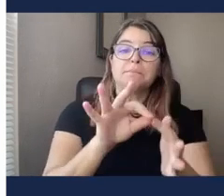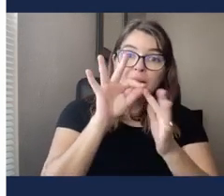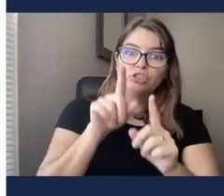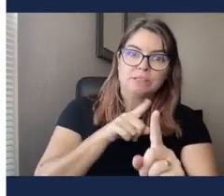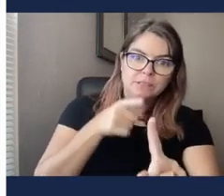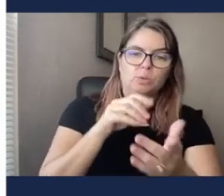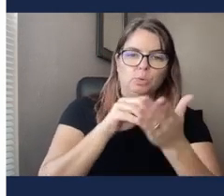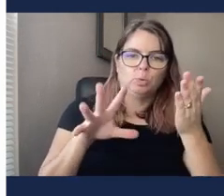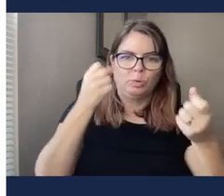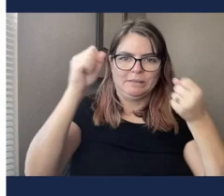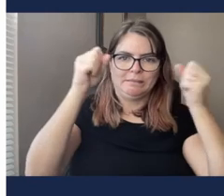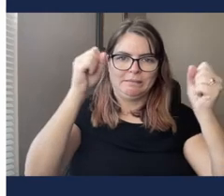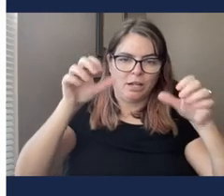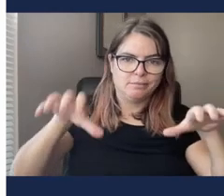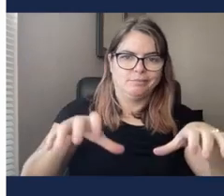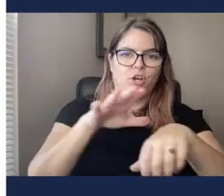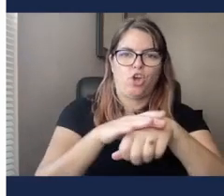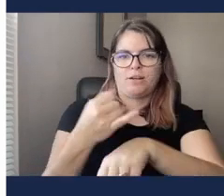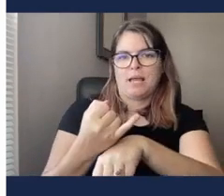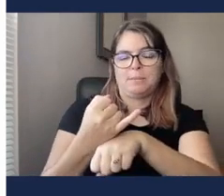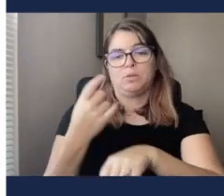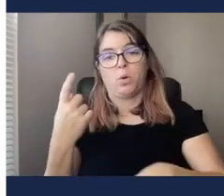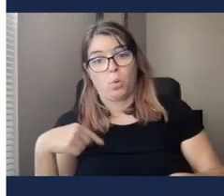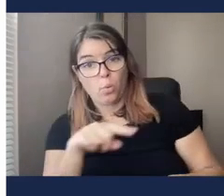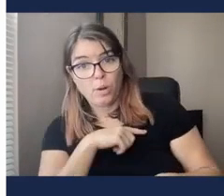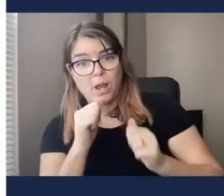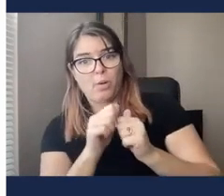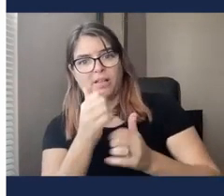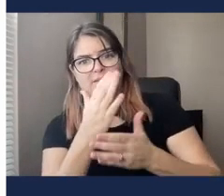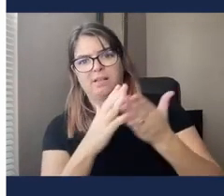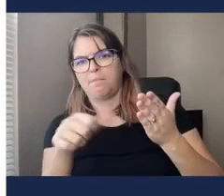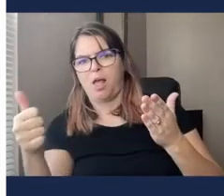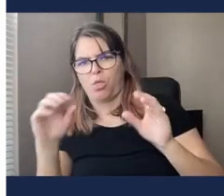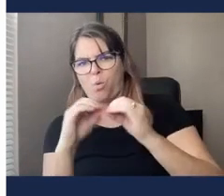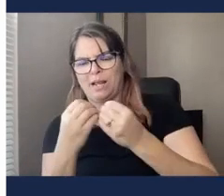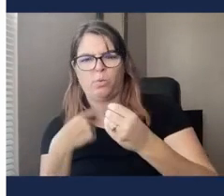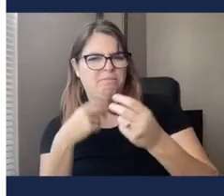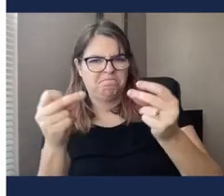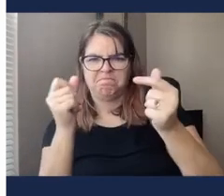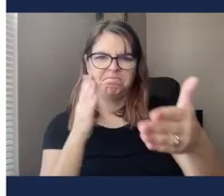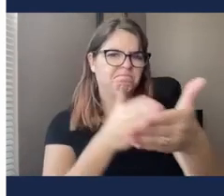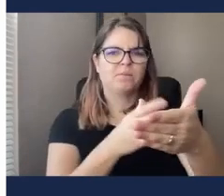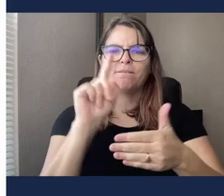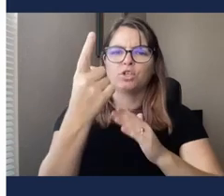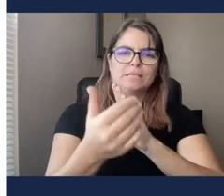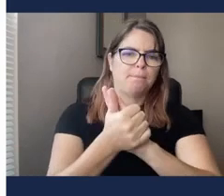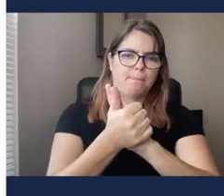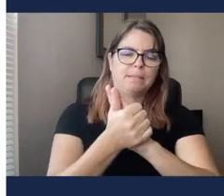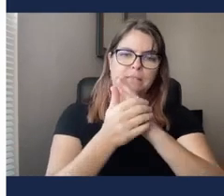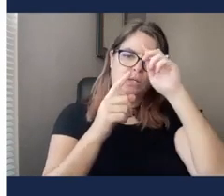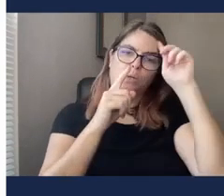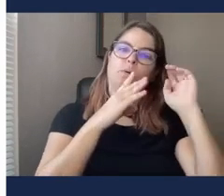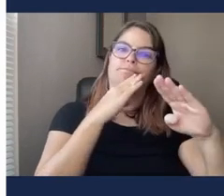campus. We and a few other partner organizations immediately sued on First Amendment grounds to prohibit the chancellor